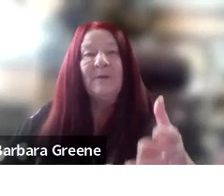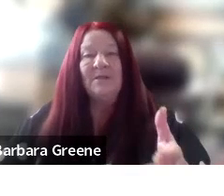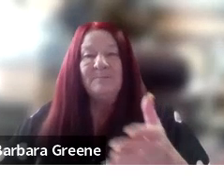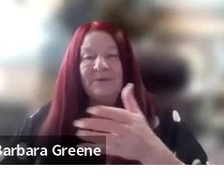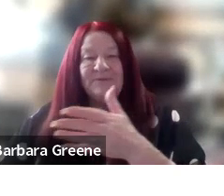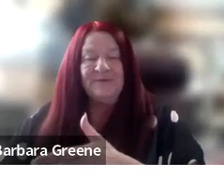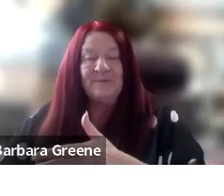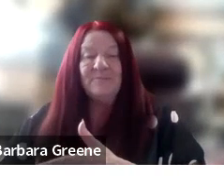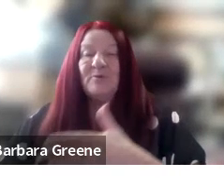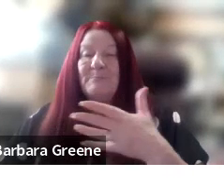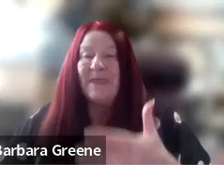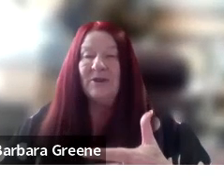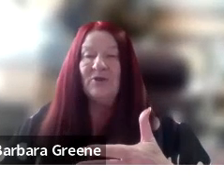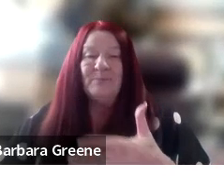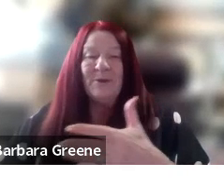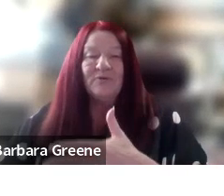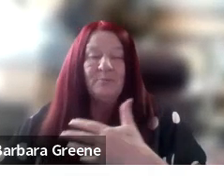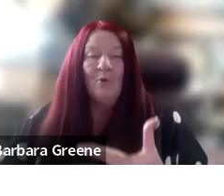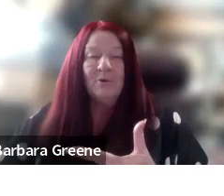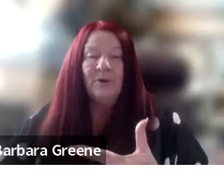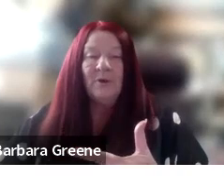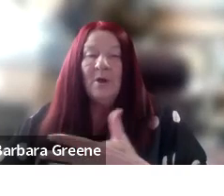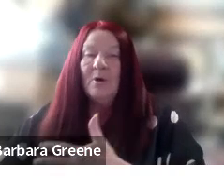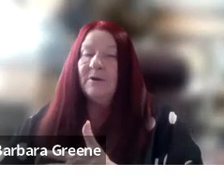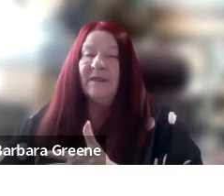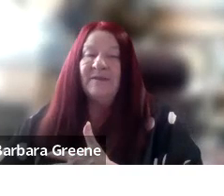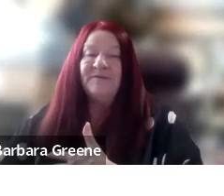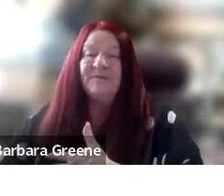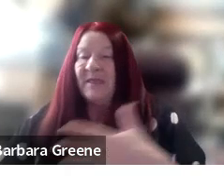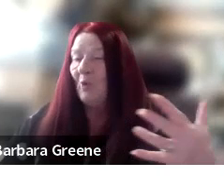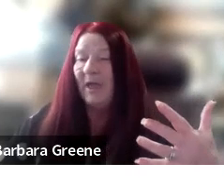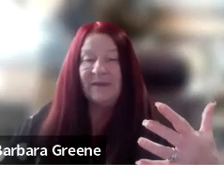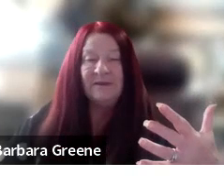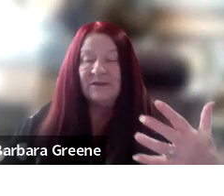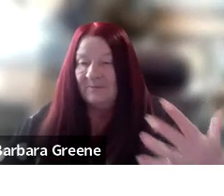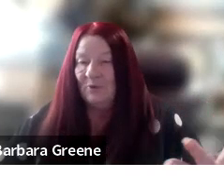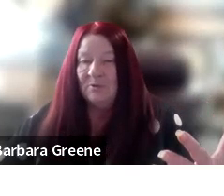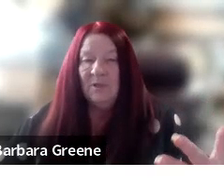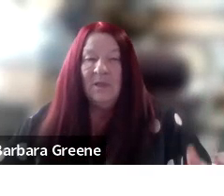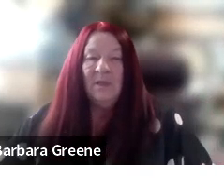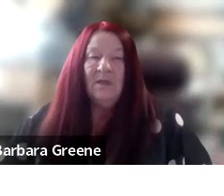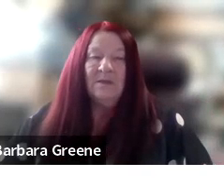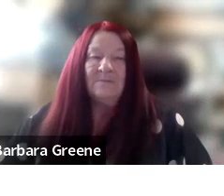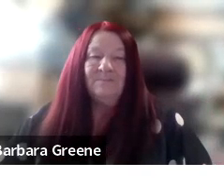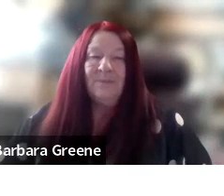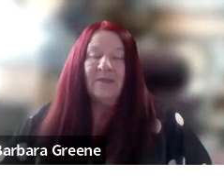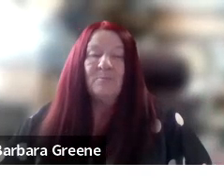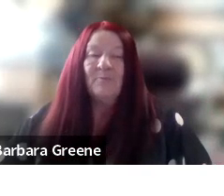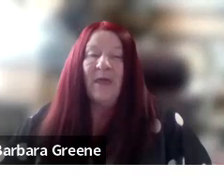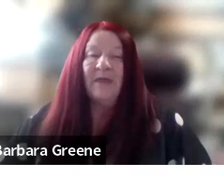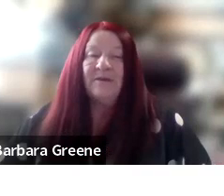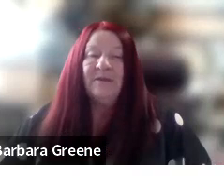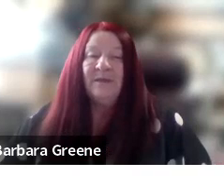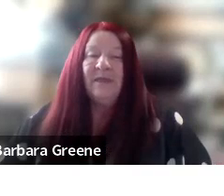trying to develop a system to manage peer support on a statewide level and